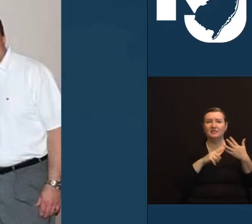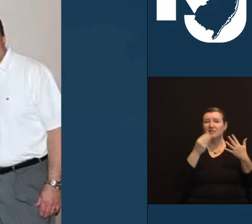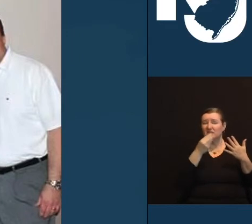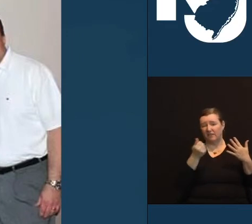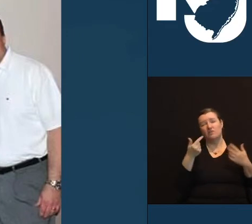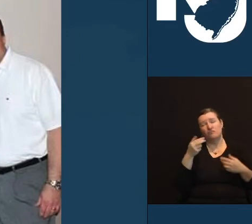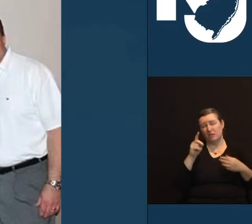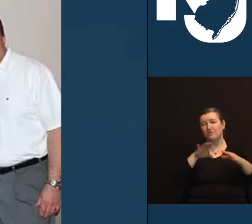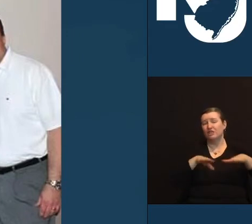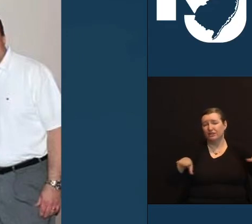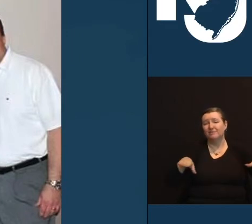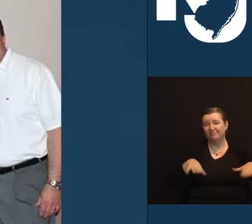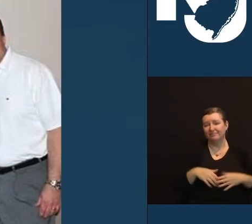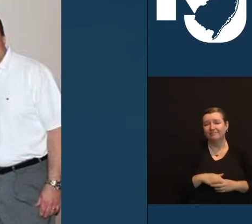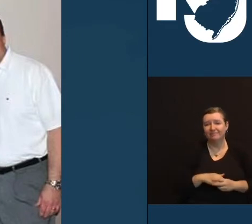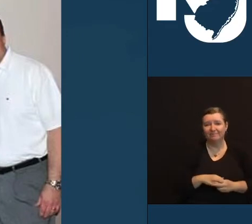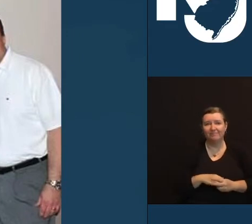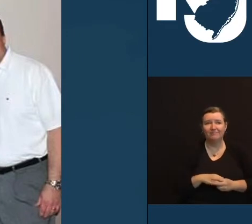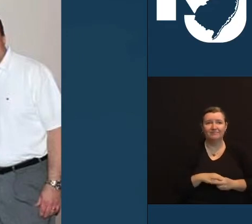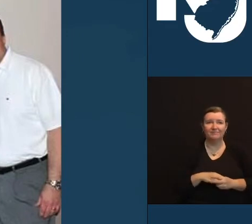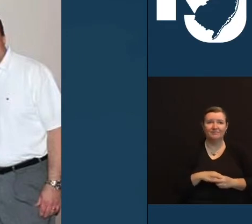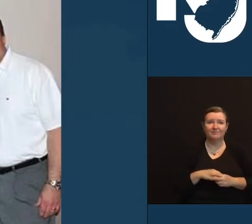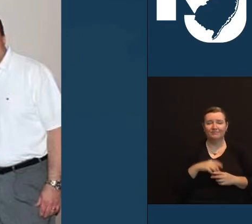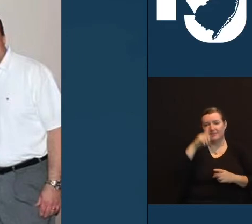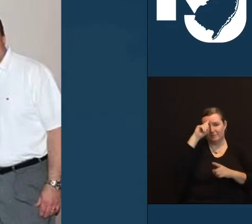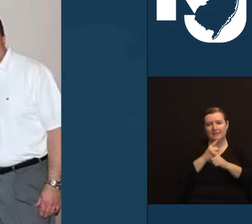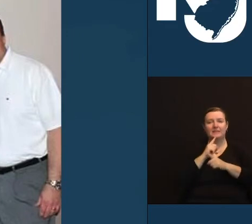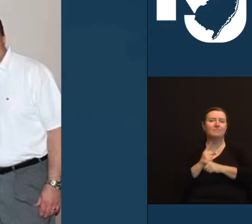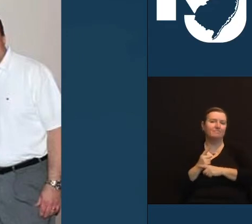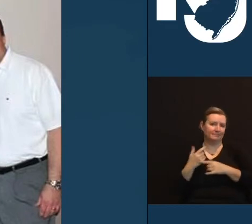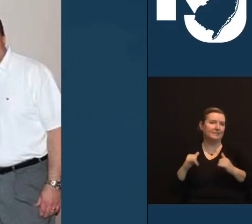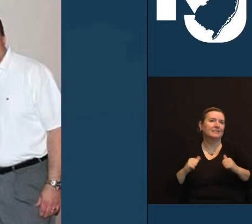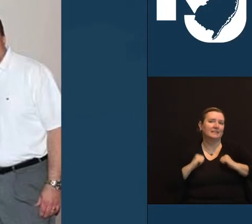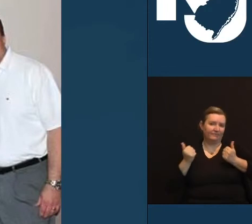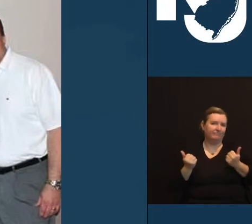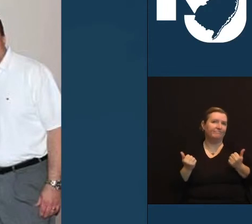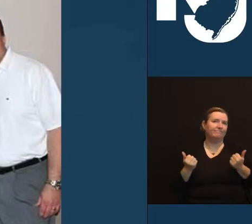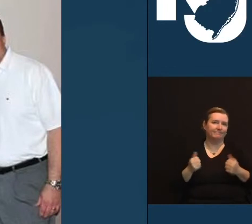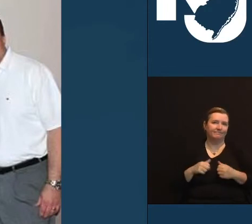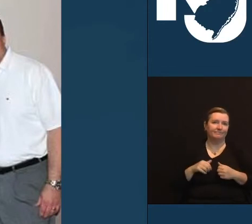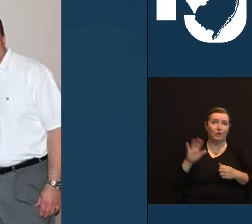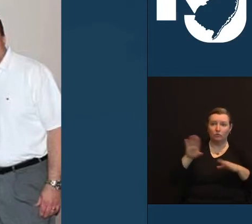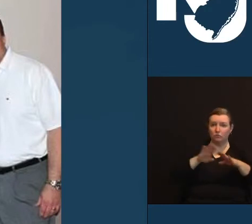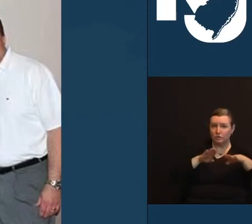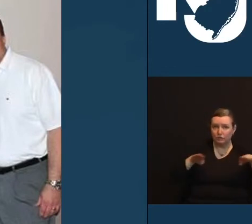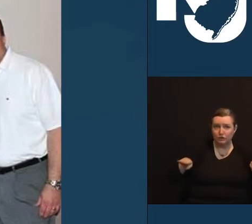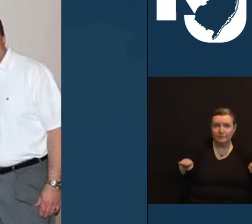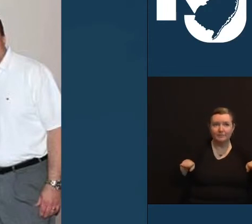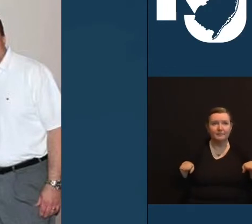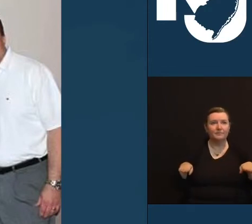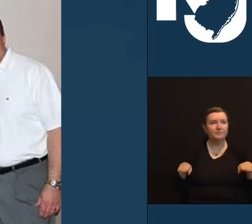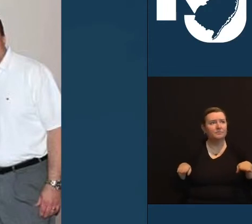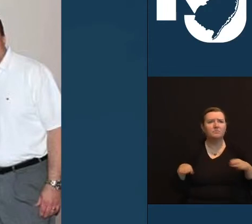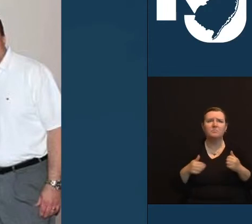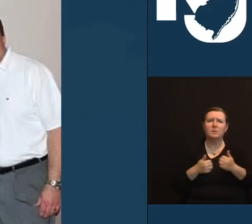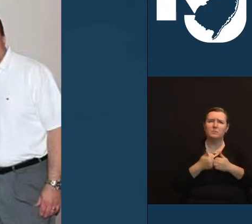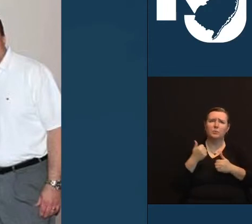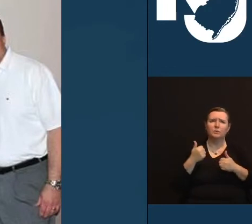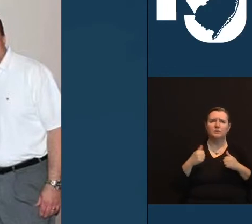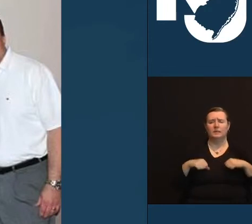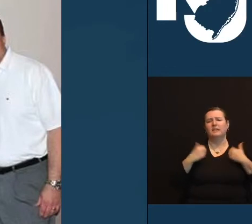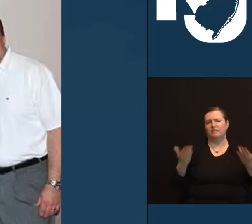also leaves behind her 4 siblings. And by the way, her kids are a little bit, are mostly still in Jersey and North Arlington